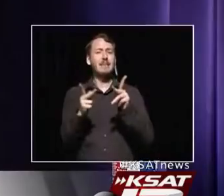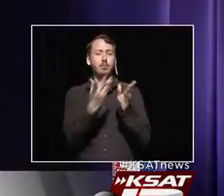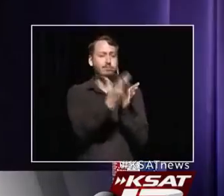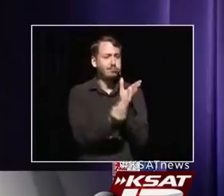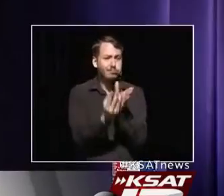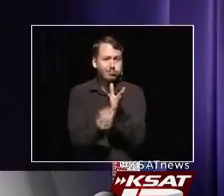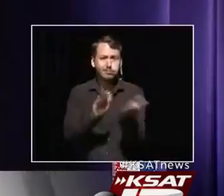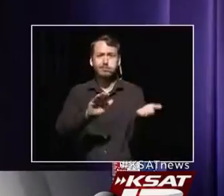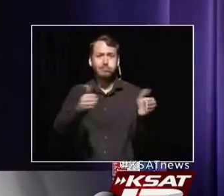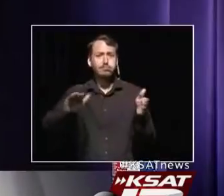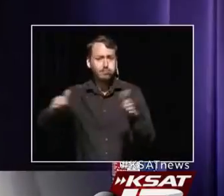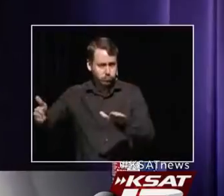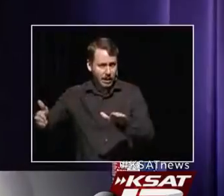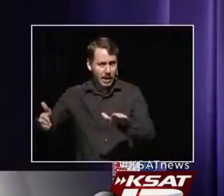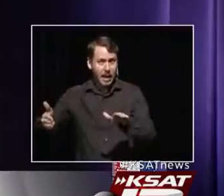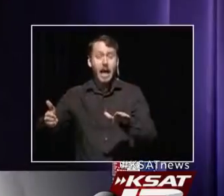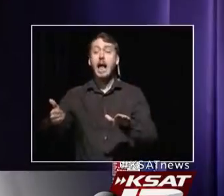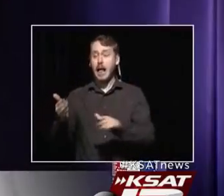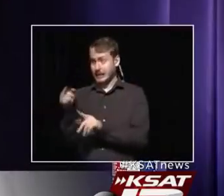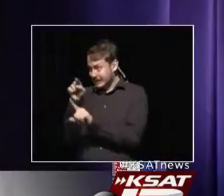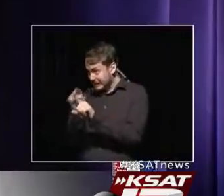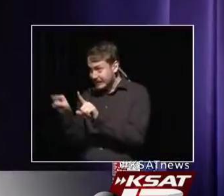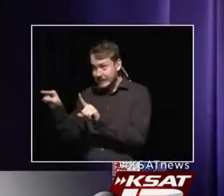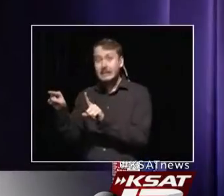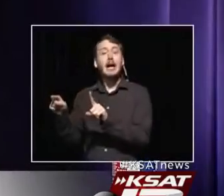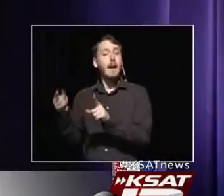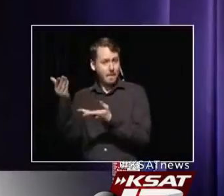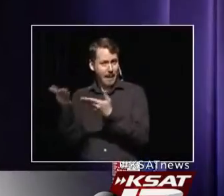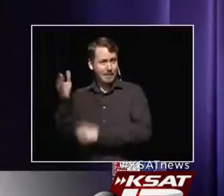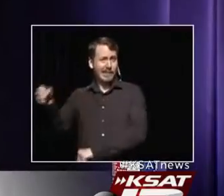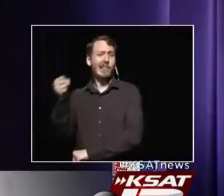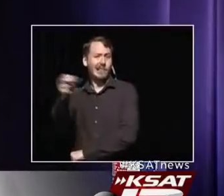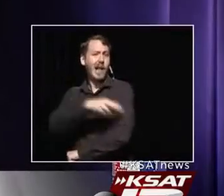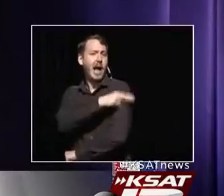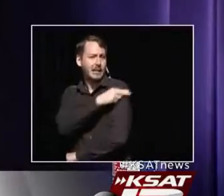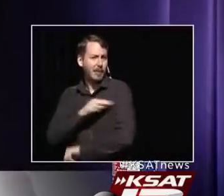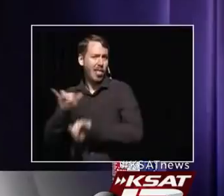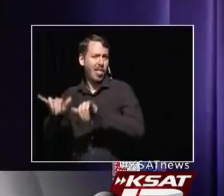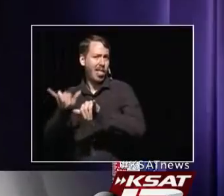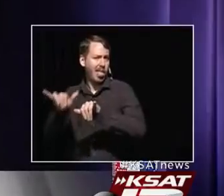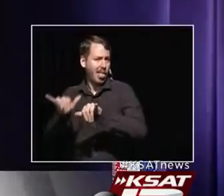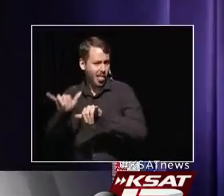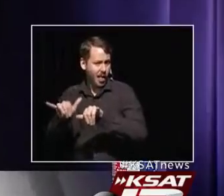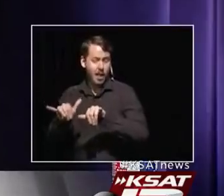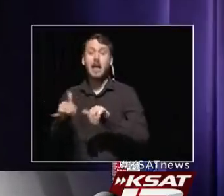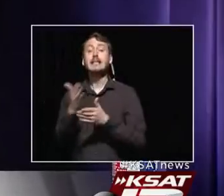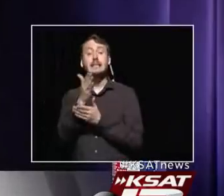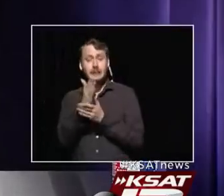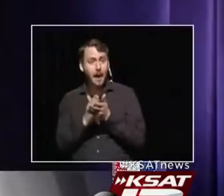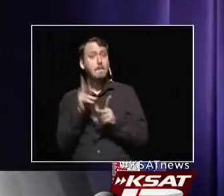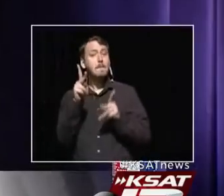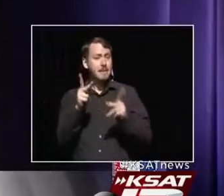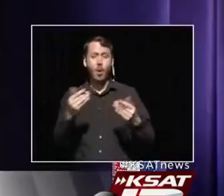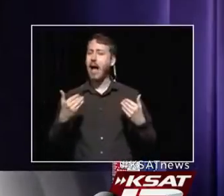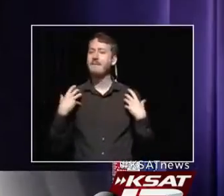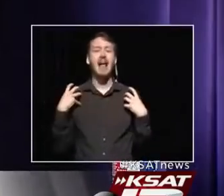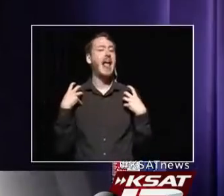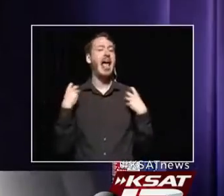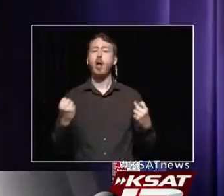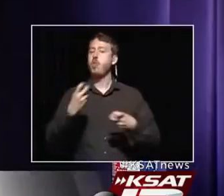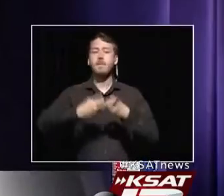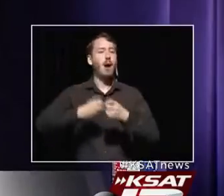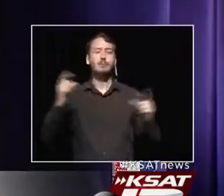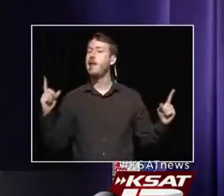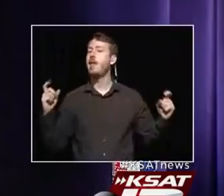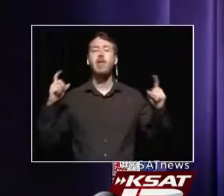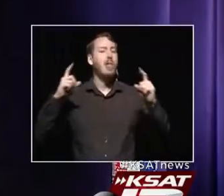we lose and how many may be in a hospital, but there's also a lot of people that have long complications a